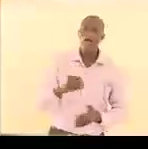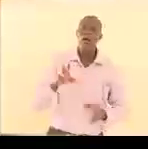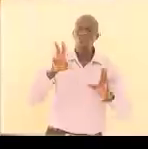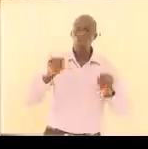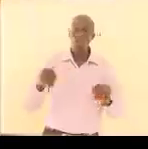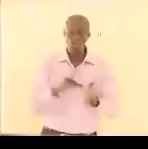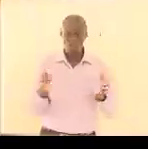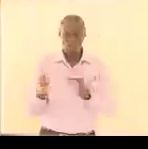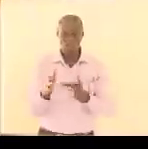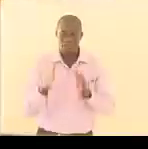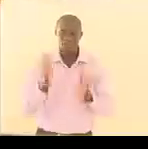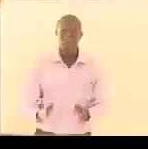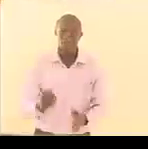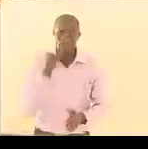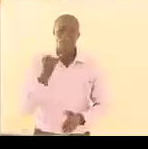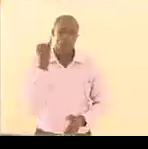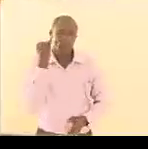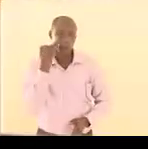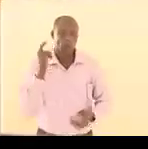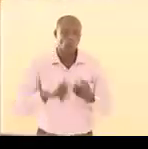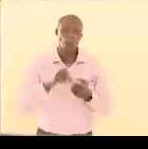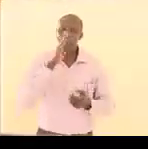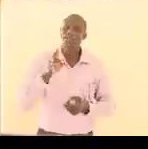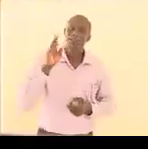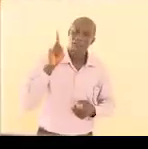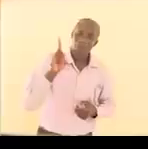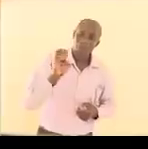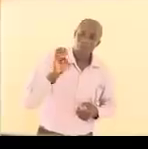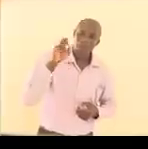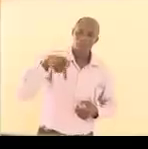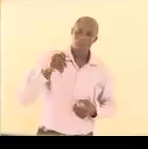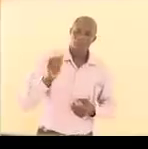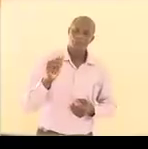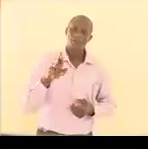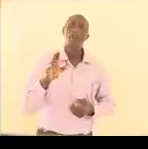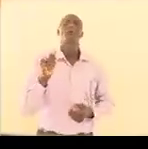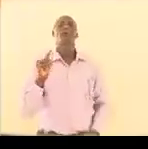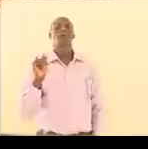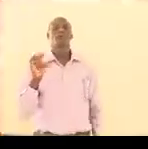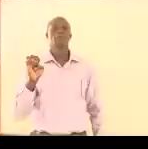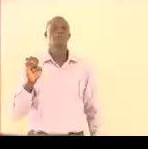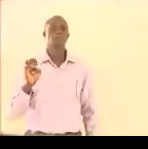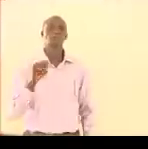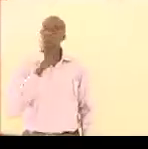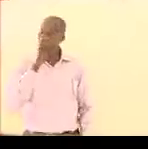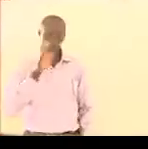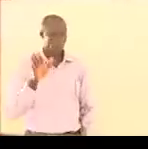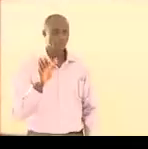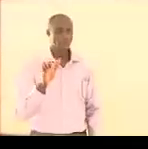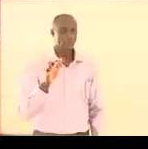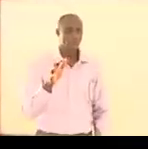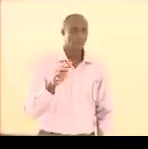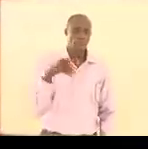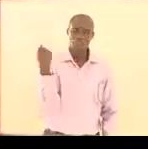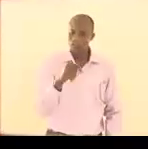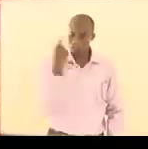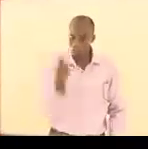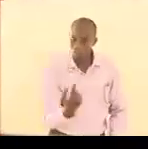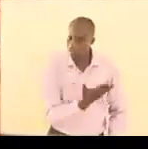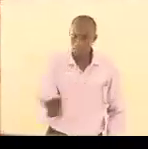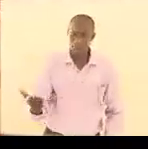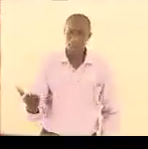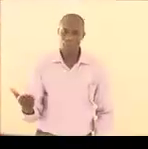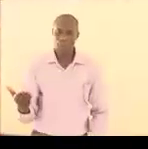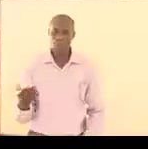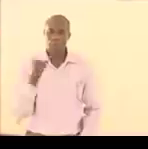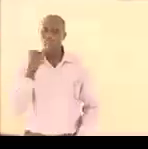no Christian is supposed to be desperate about anything. Do you understand that? Nothing, the only thing you are